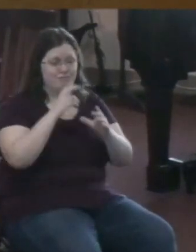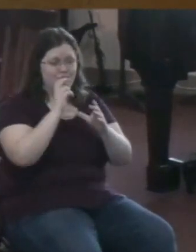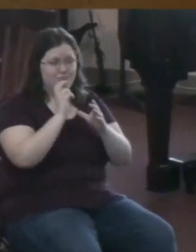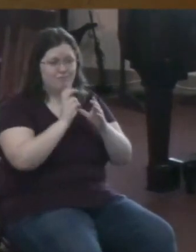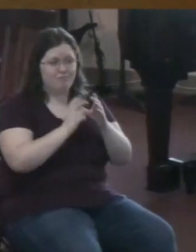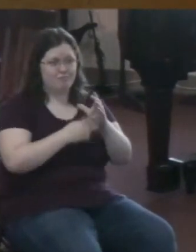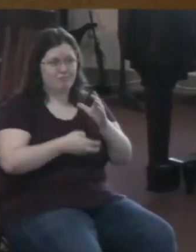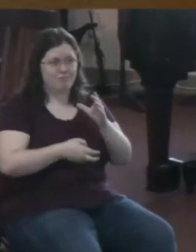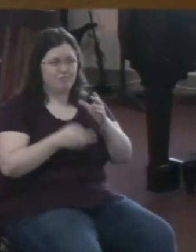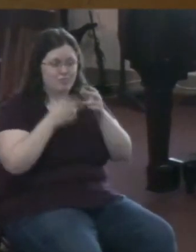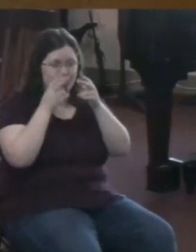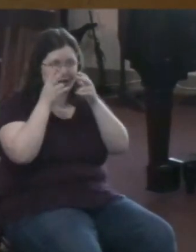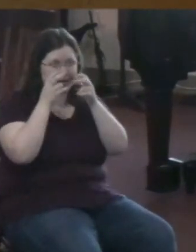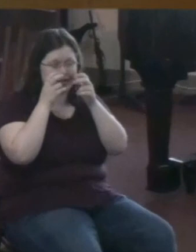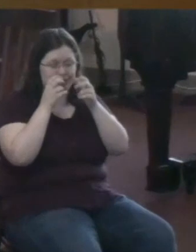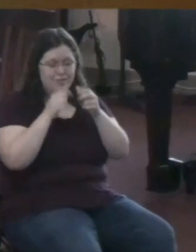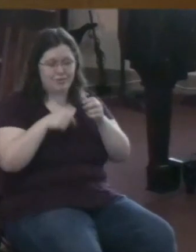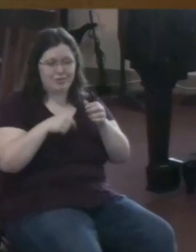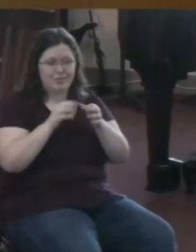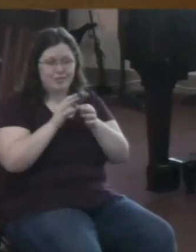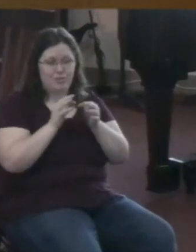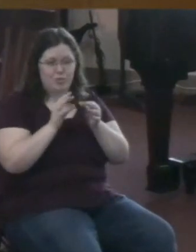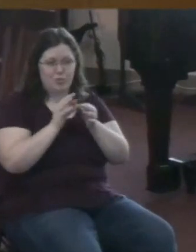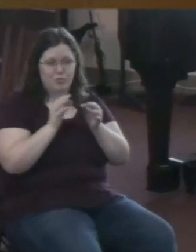to these words.